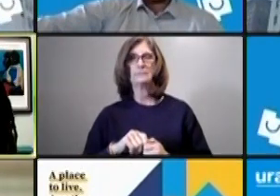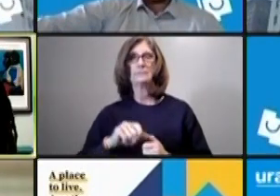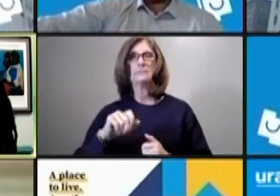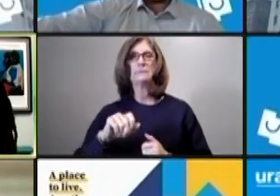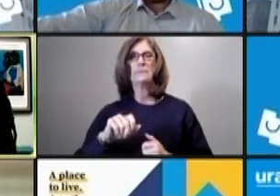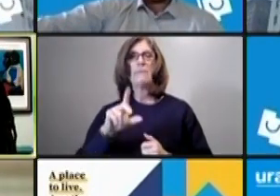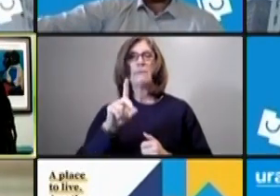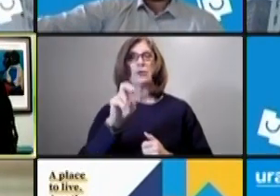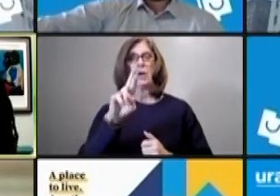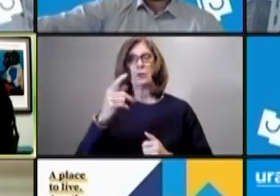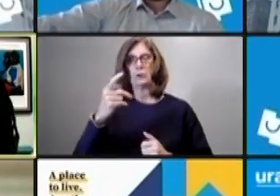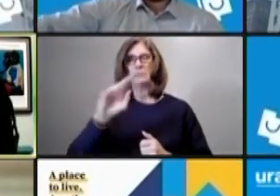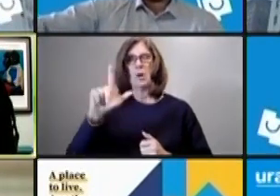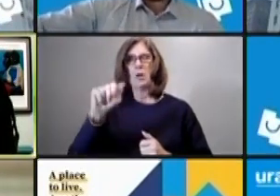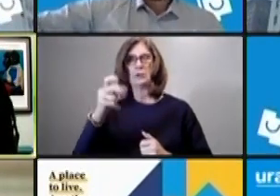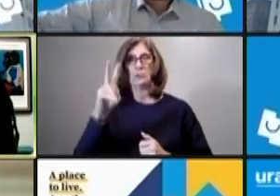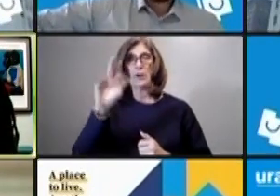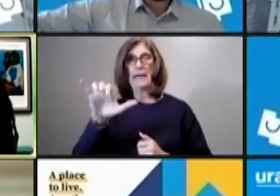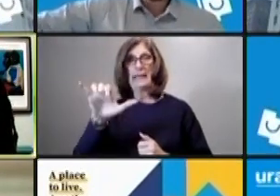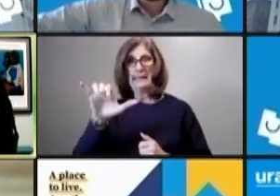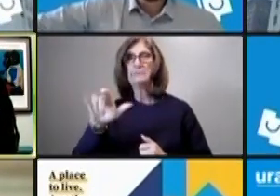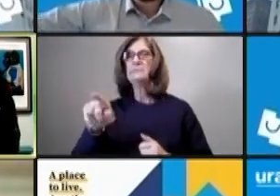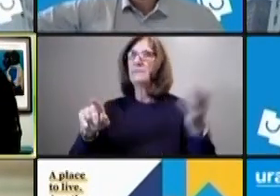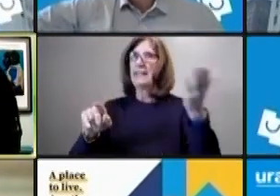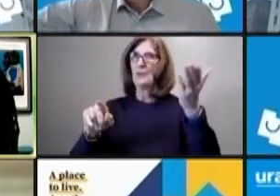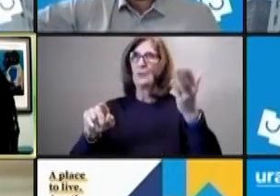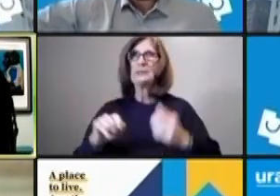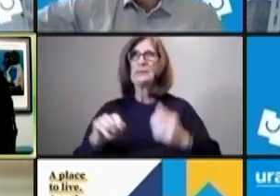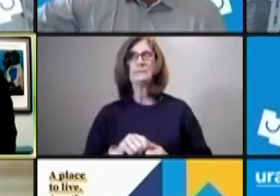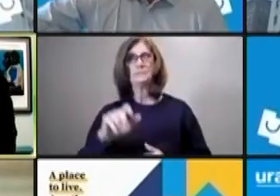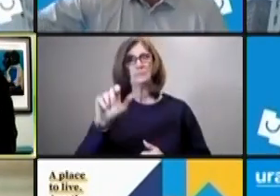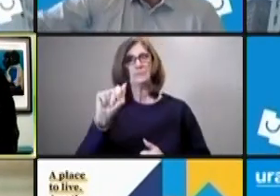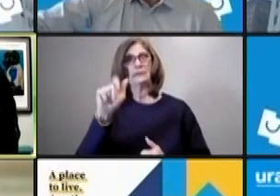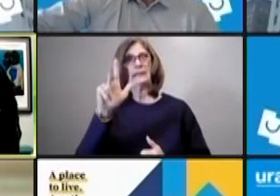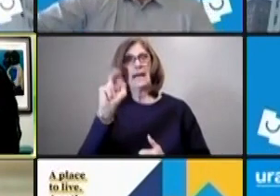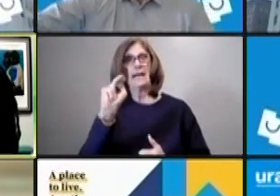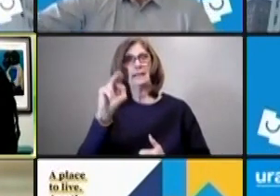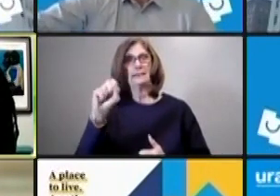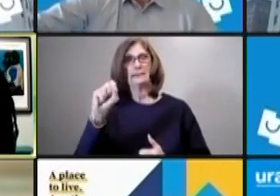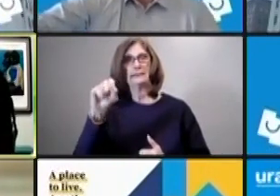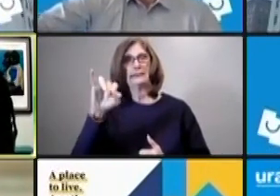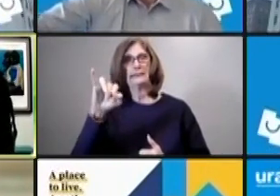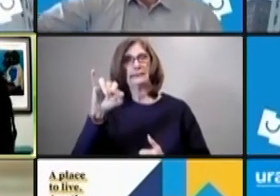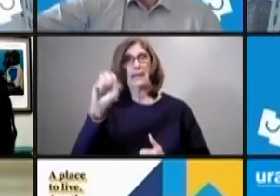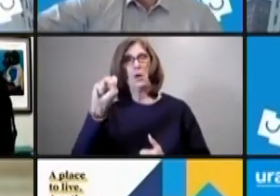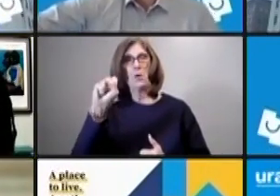Dr. Paul Spradley. Here. Alan Cisco.